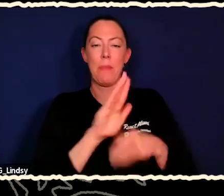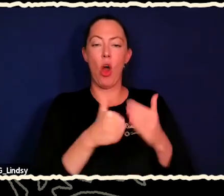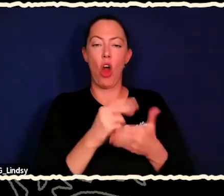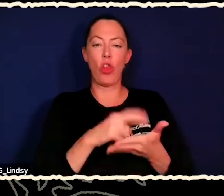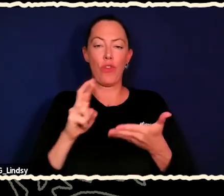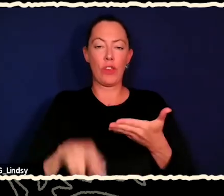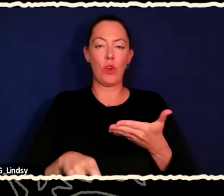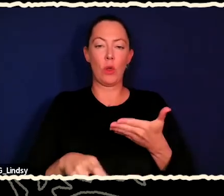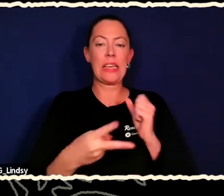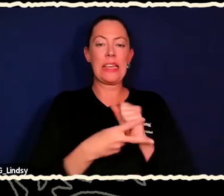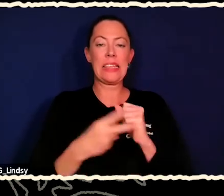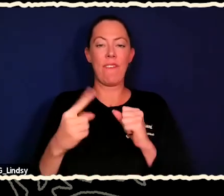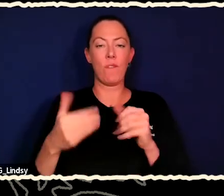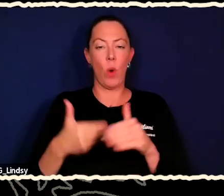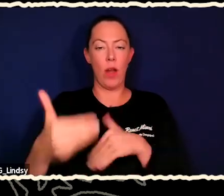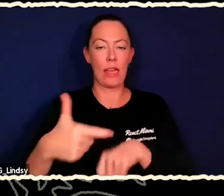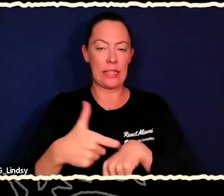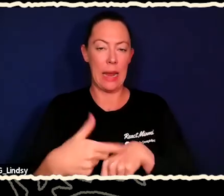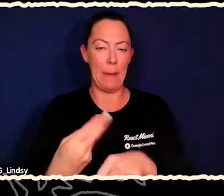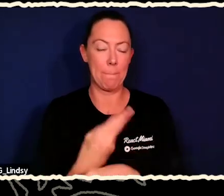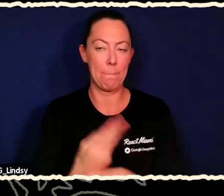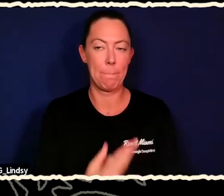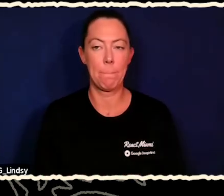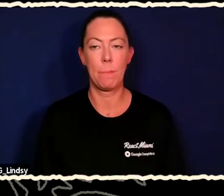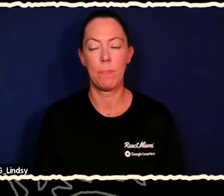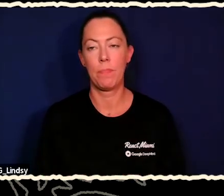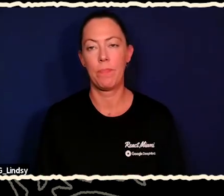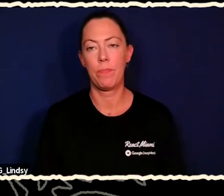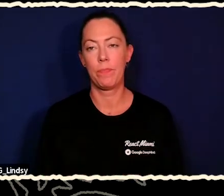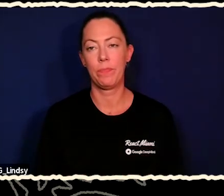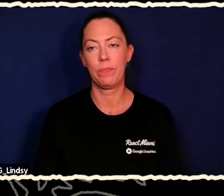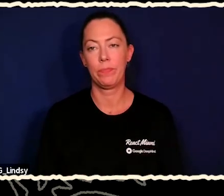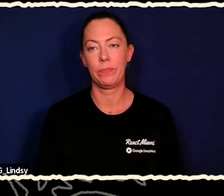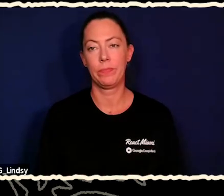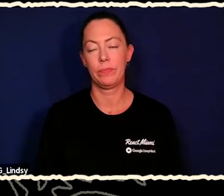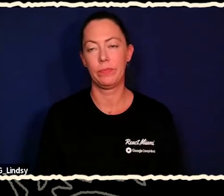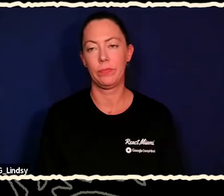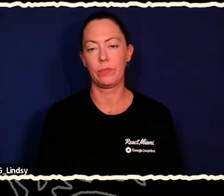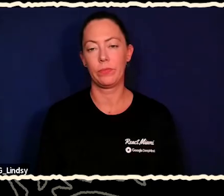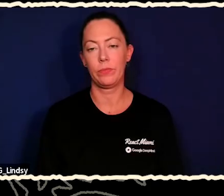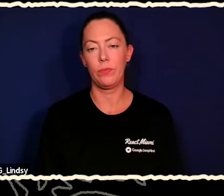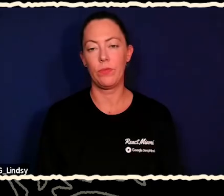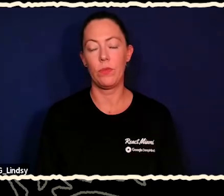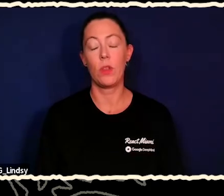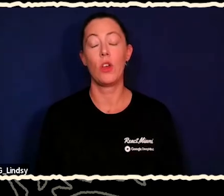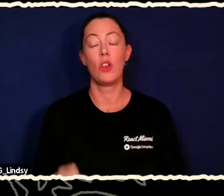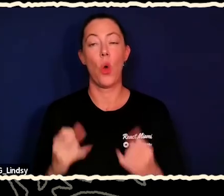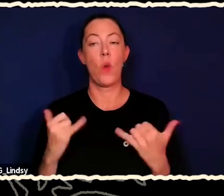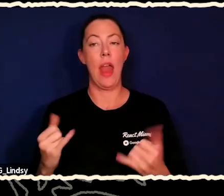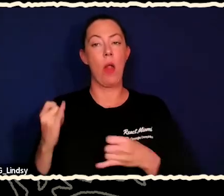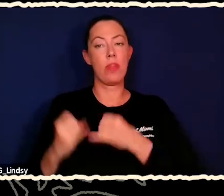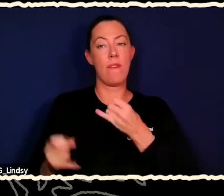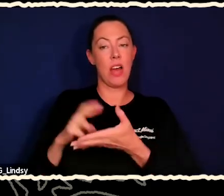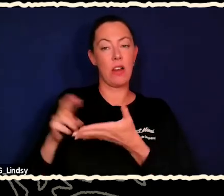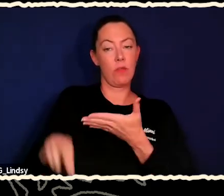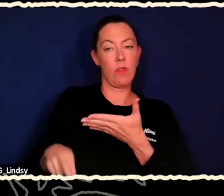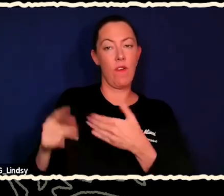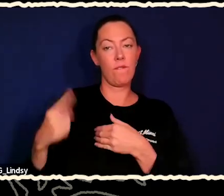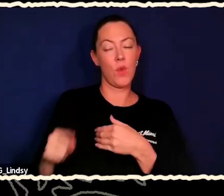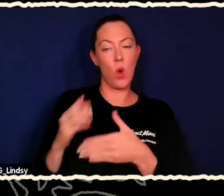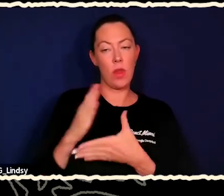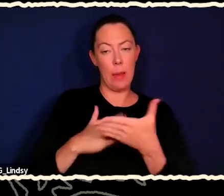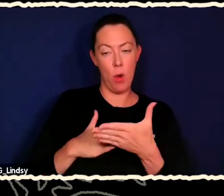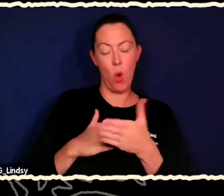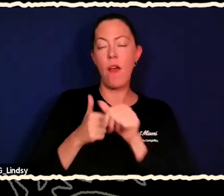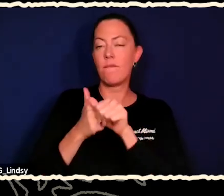next time. So The final output of the component follows the same pattern.